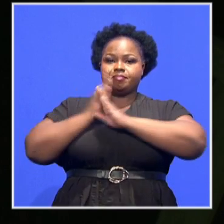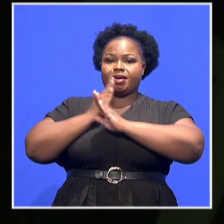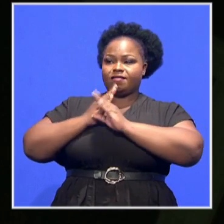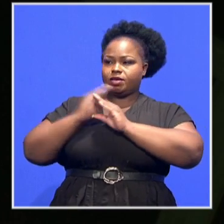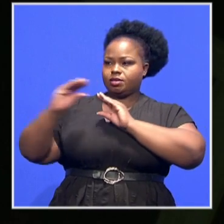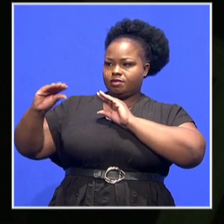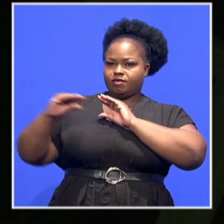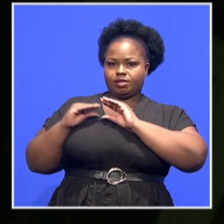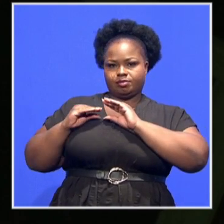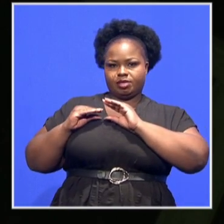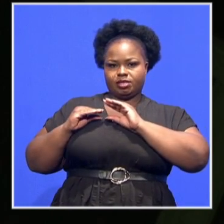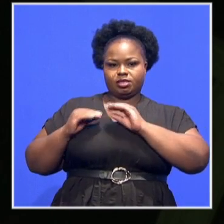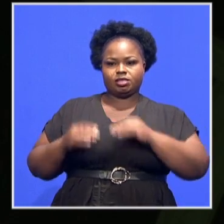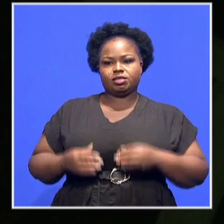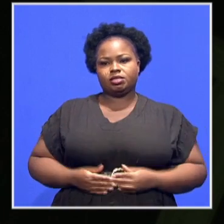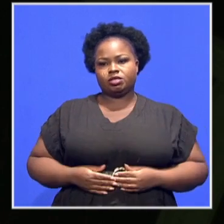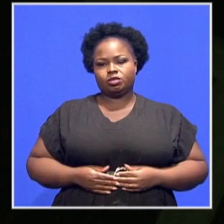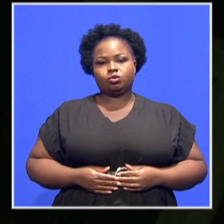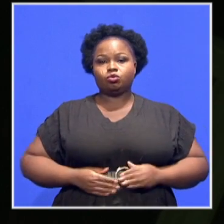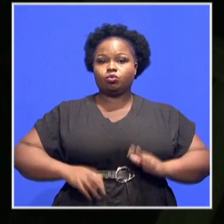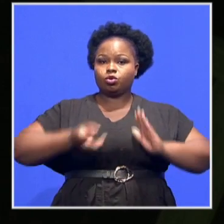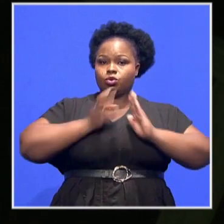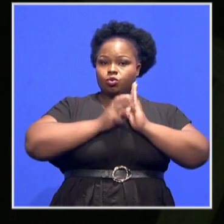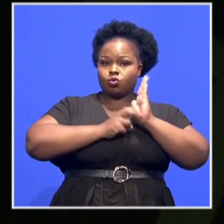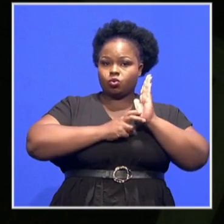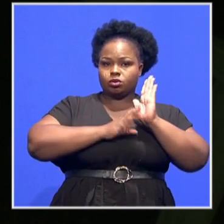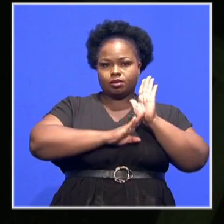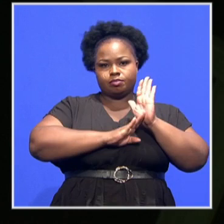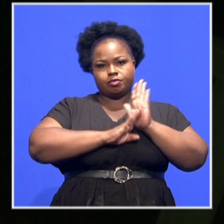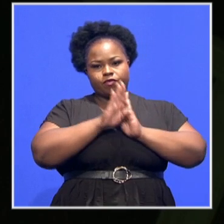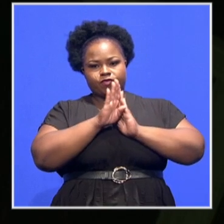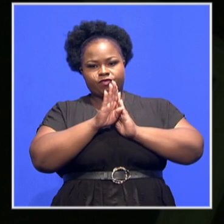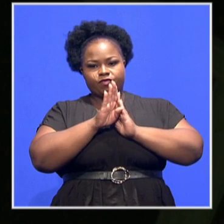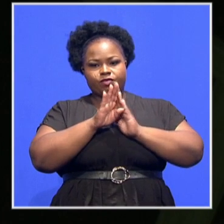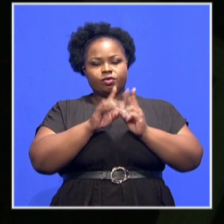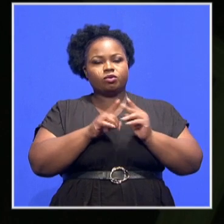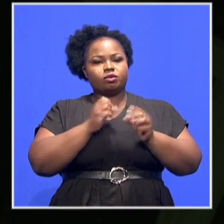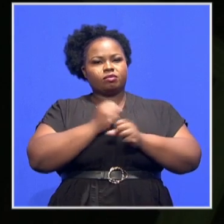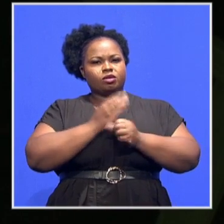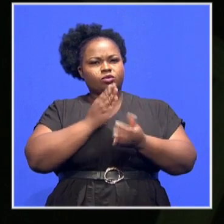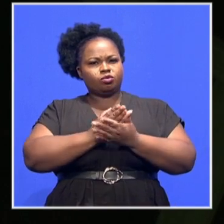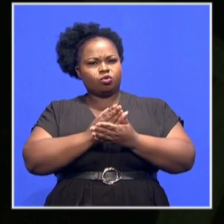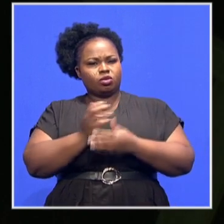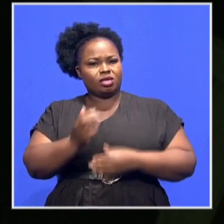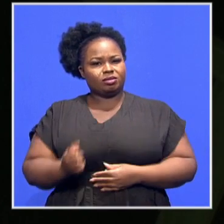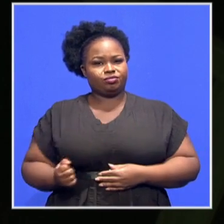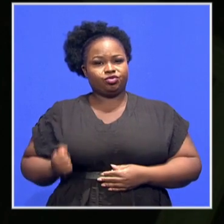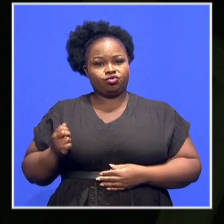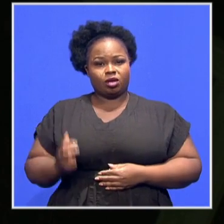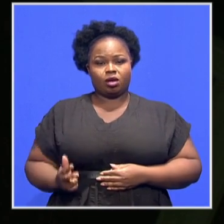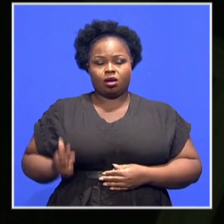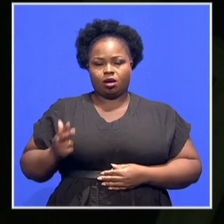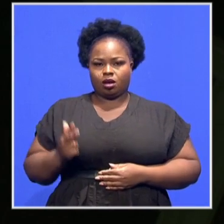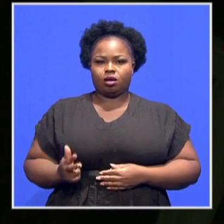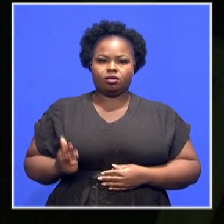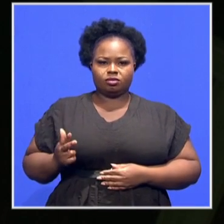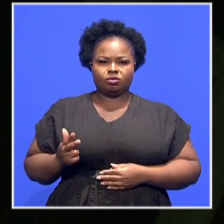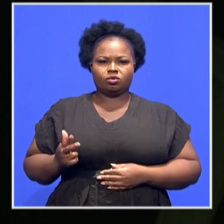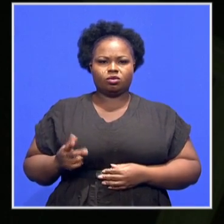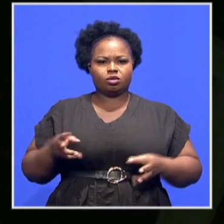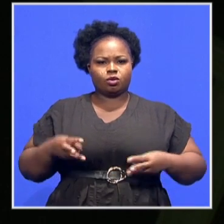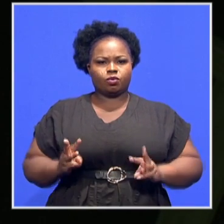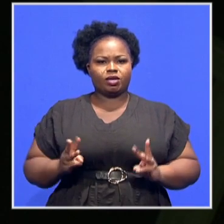investment, to improve regulation, to restore rail as a competitive mode of